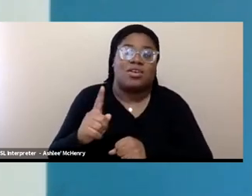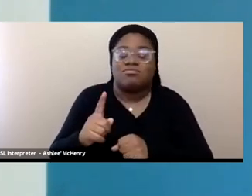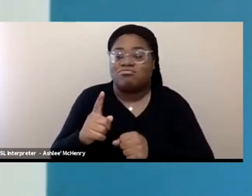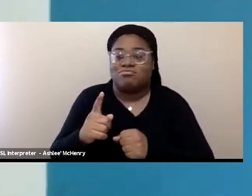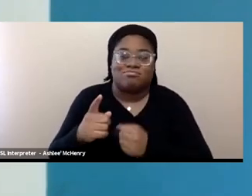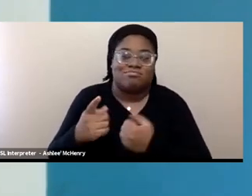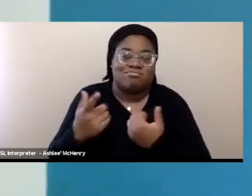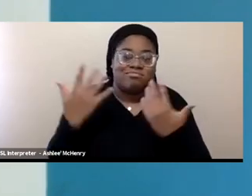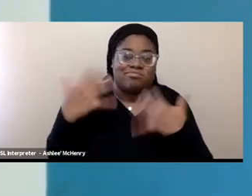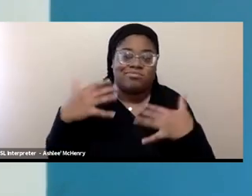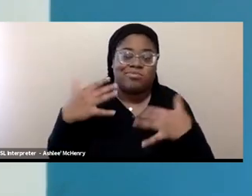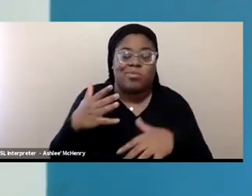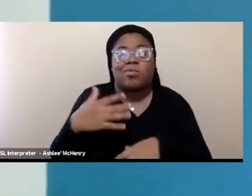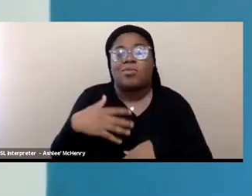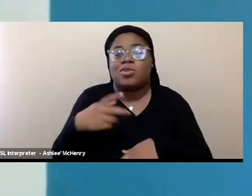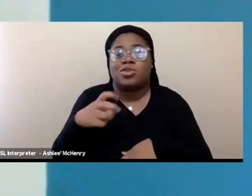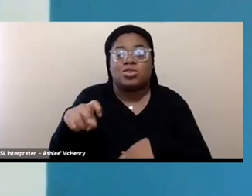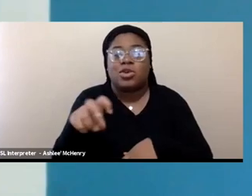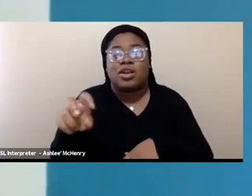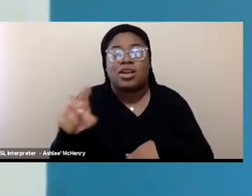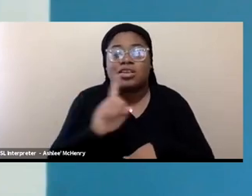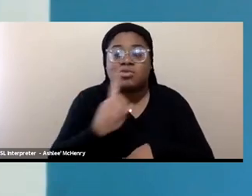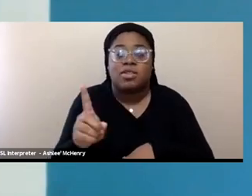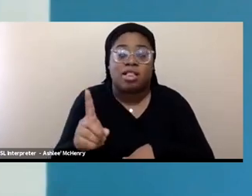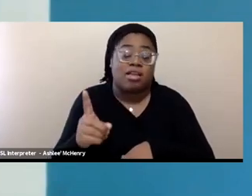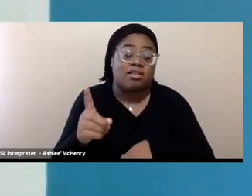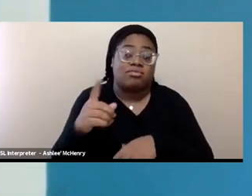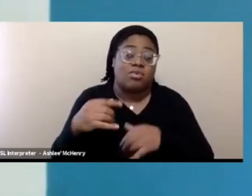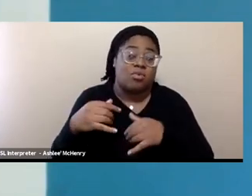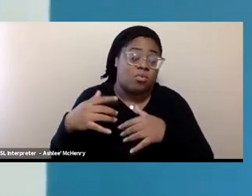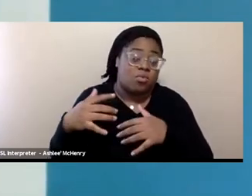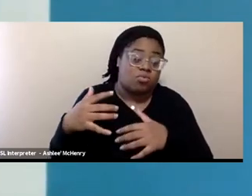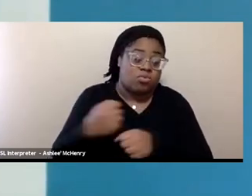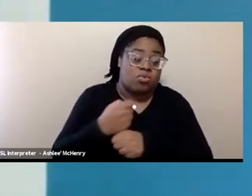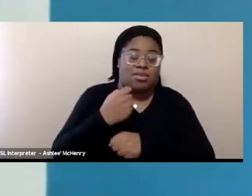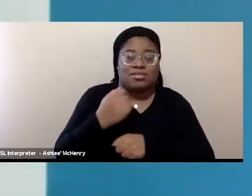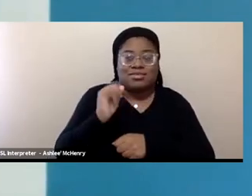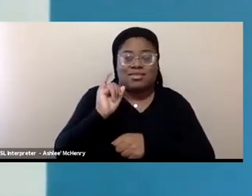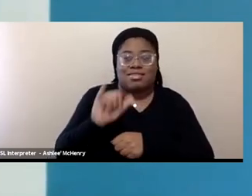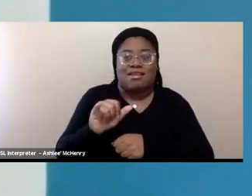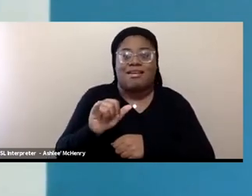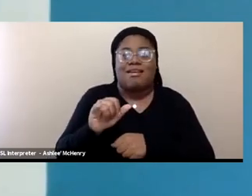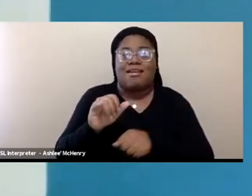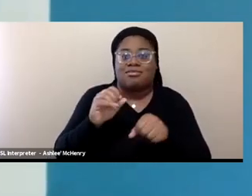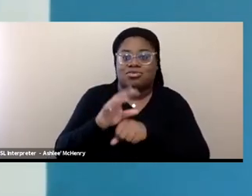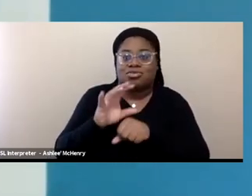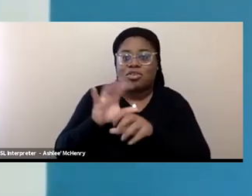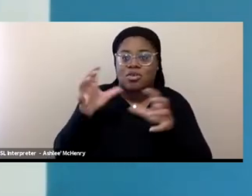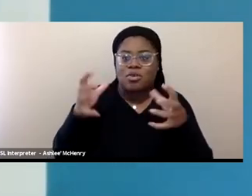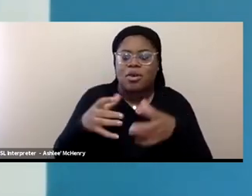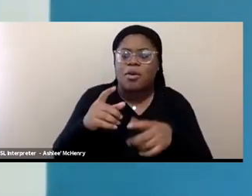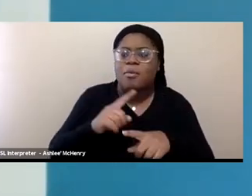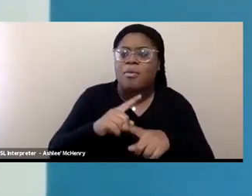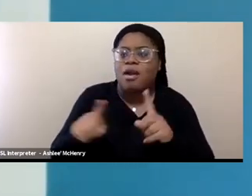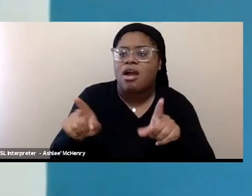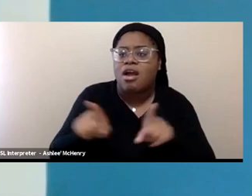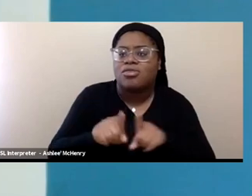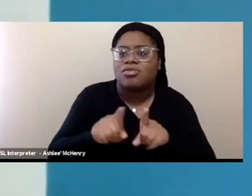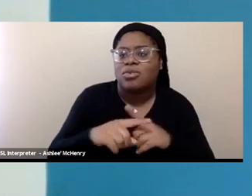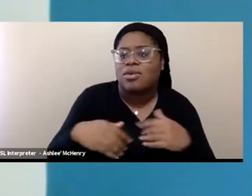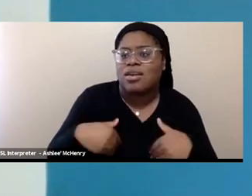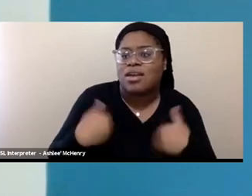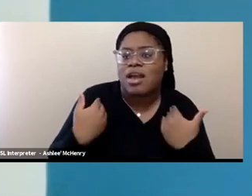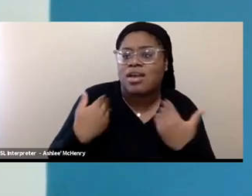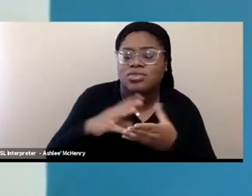journey, and it's been very rewarding to be able to not only consult with their group, but to mentor young storytellers, animators, visual